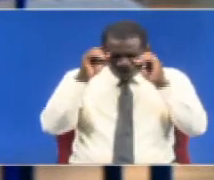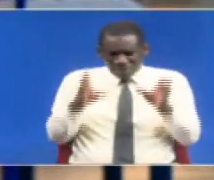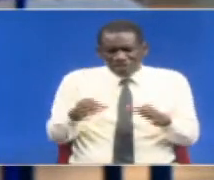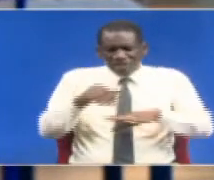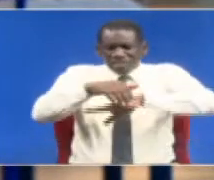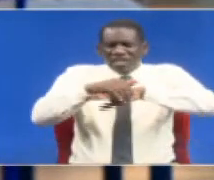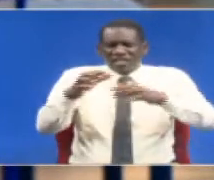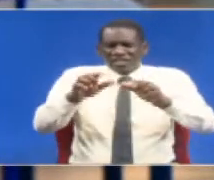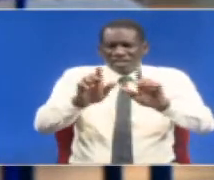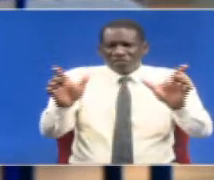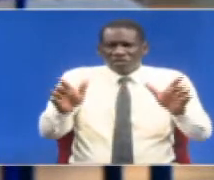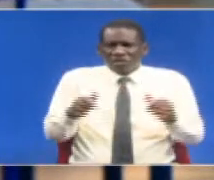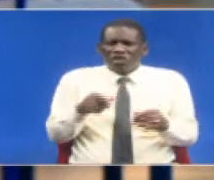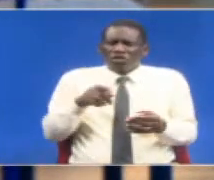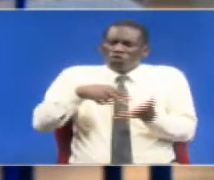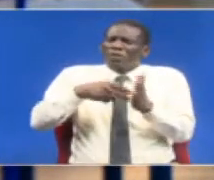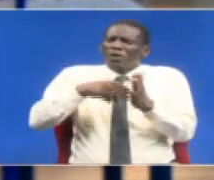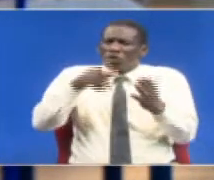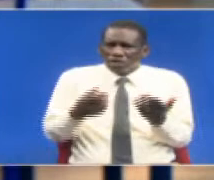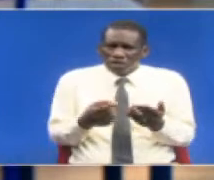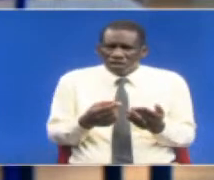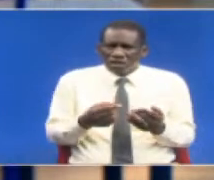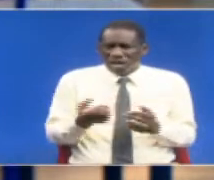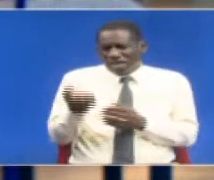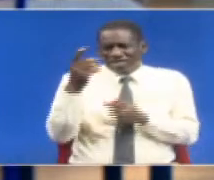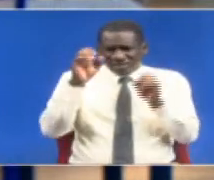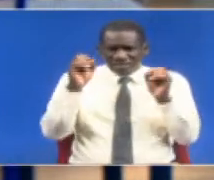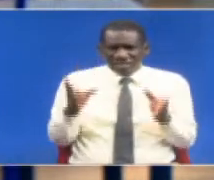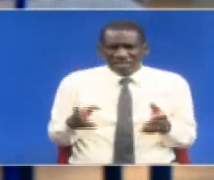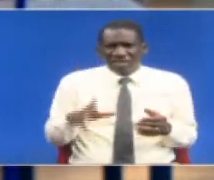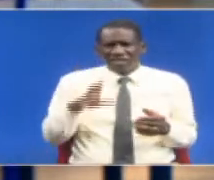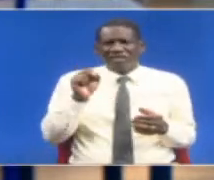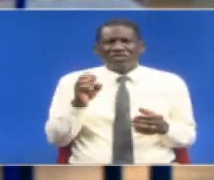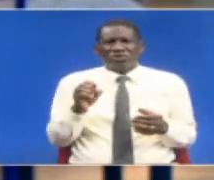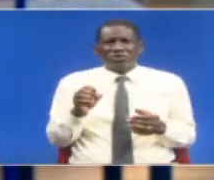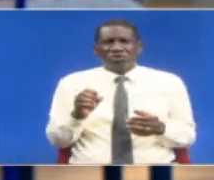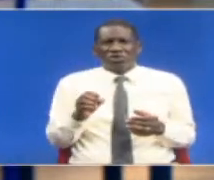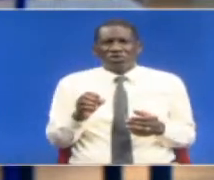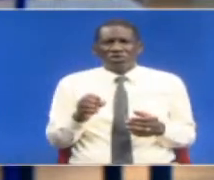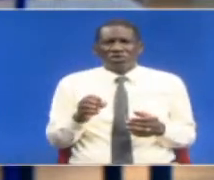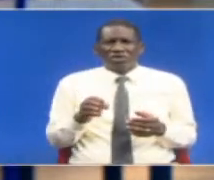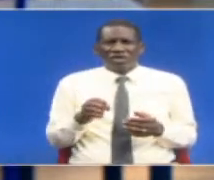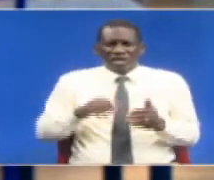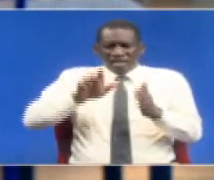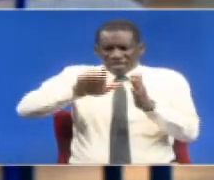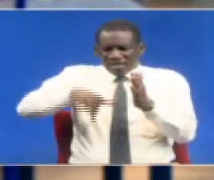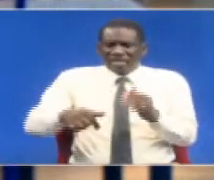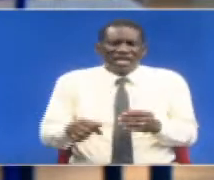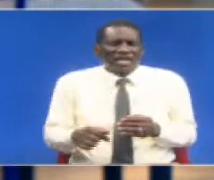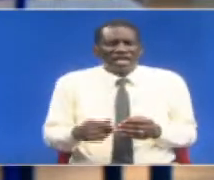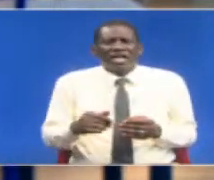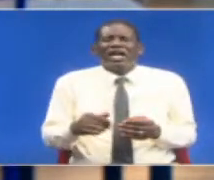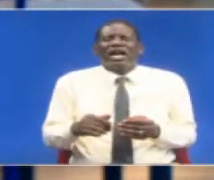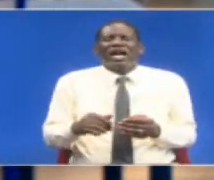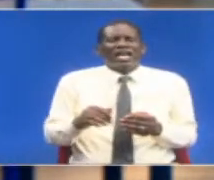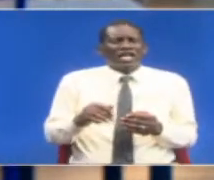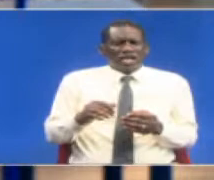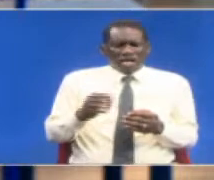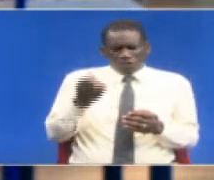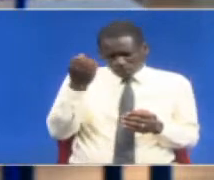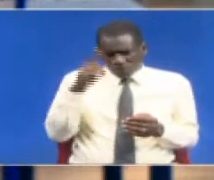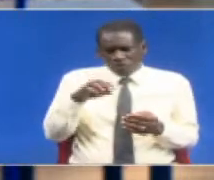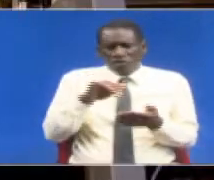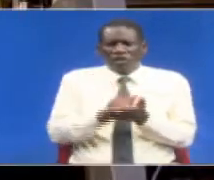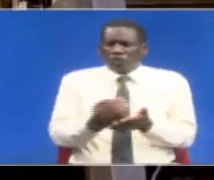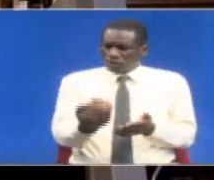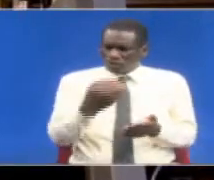Where do you come from? What do you mean? I don't understand. So I later learned he was asking where I am from. You know, that really was a